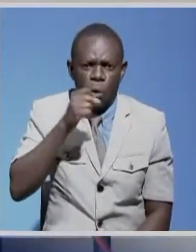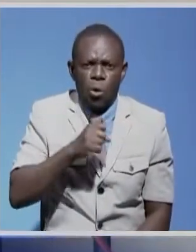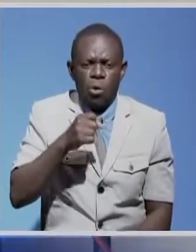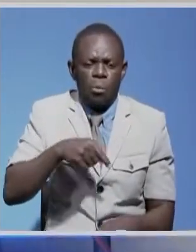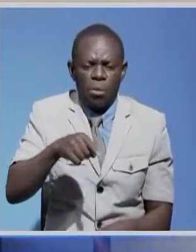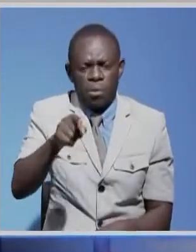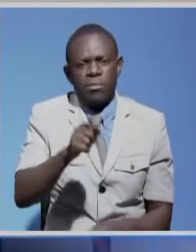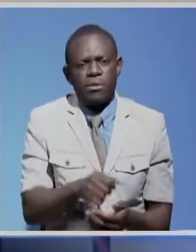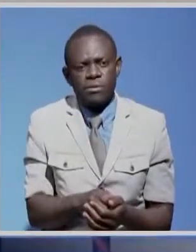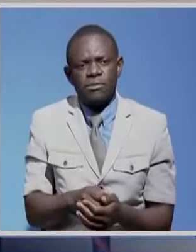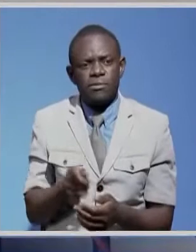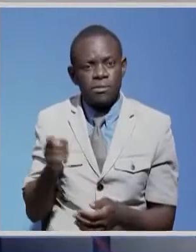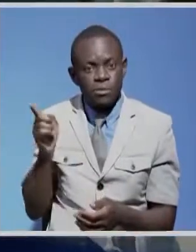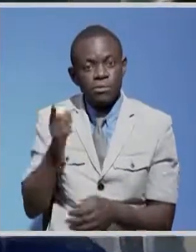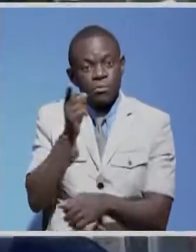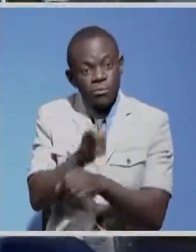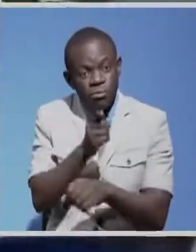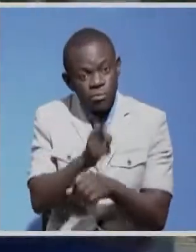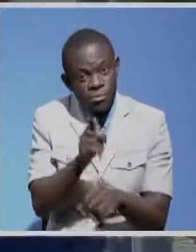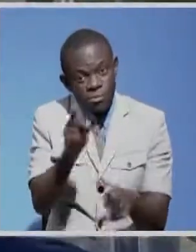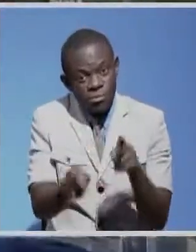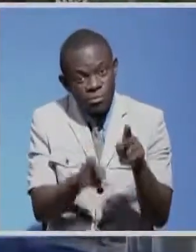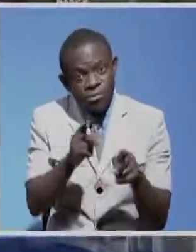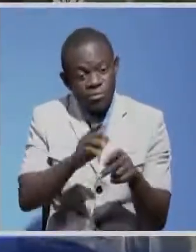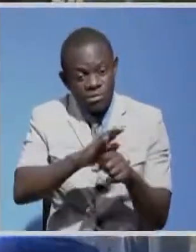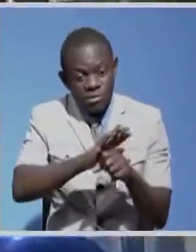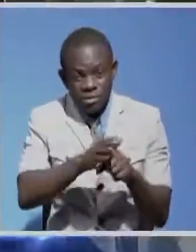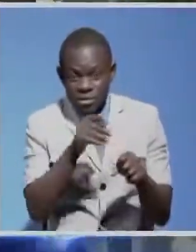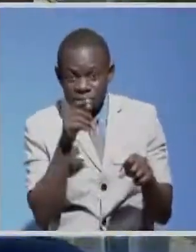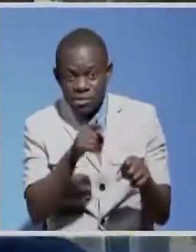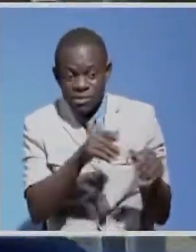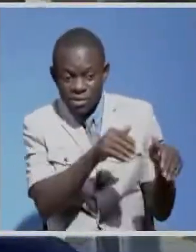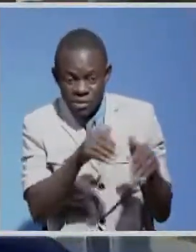of the public to continue adhering to COVID-19 preventive